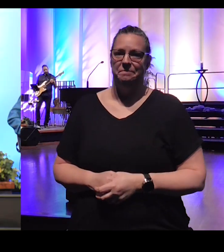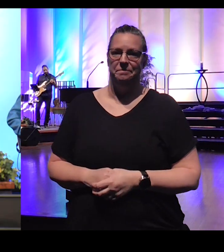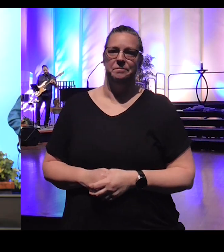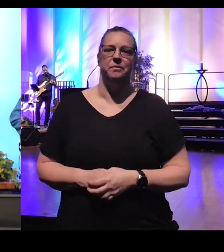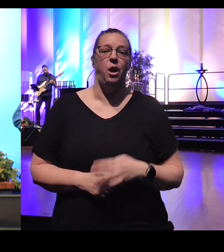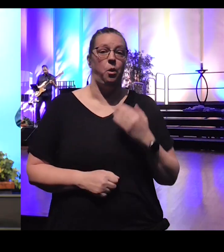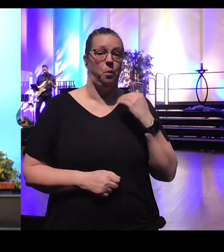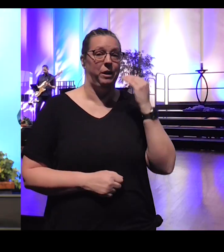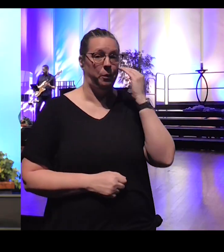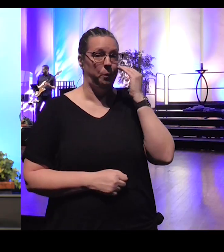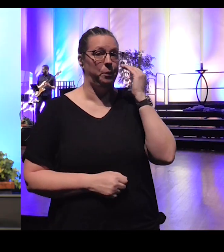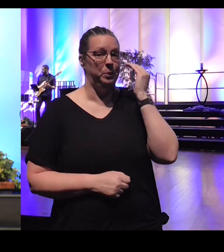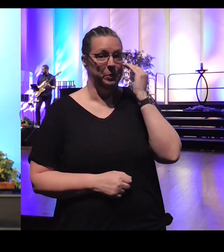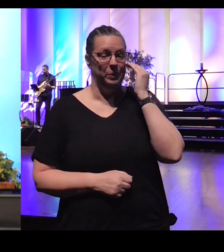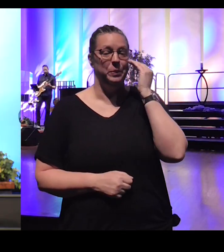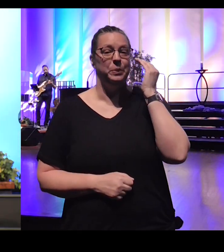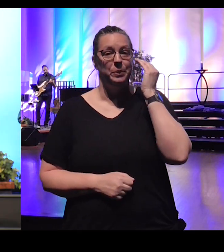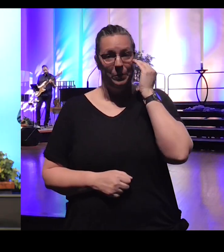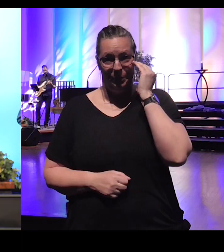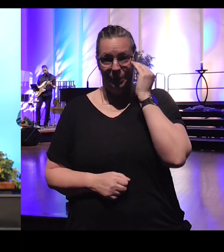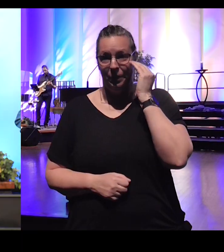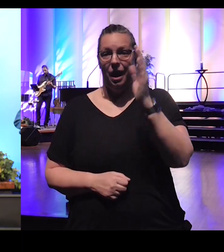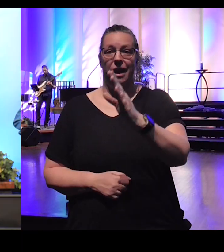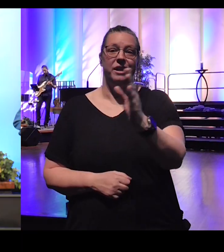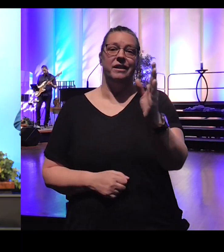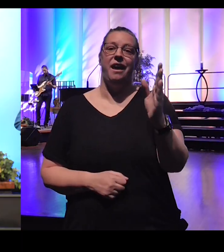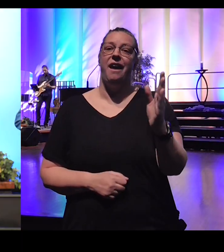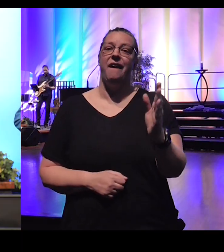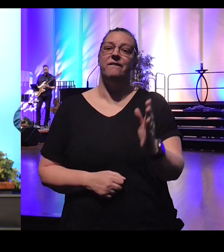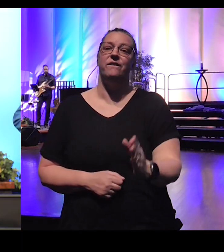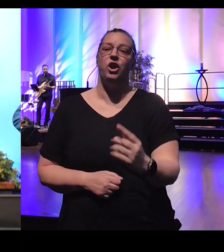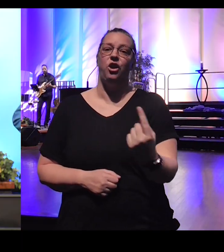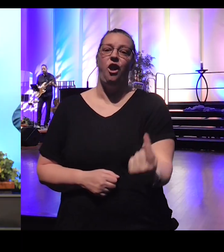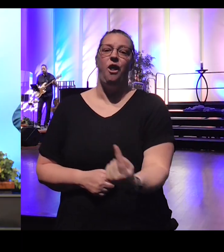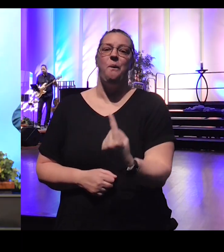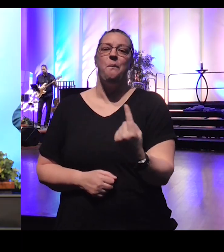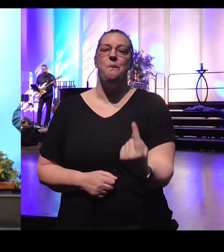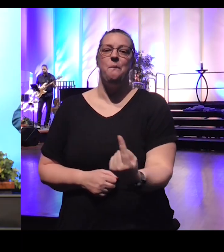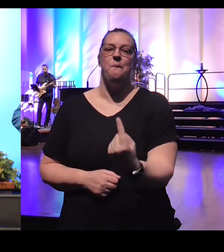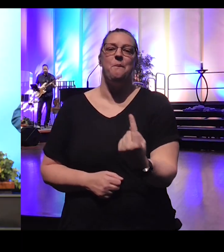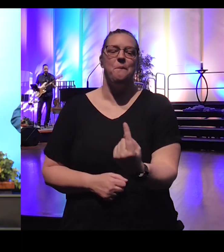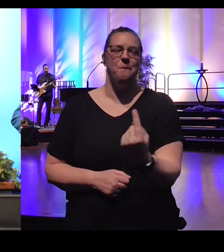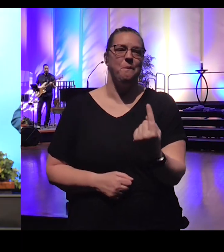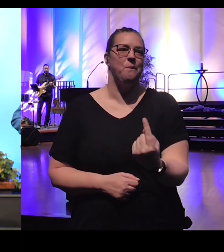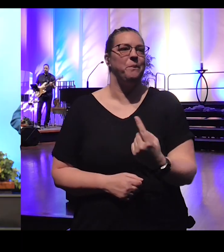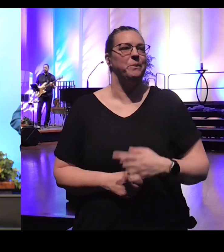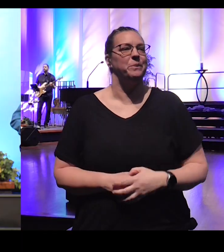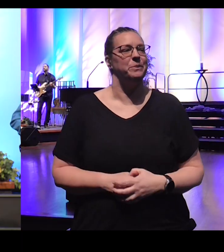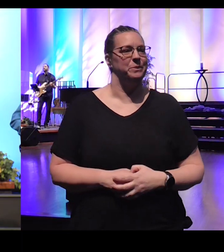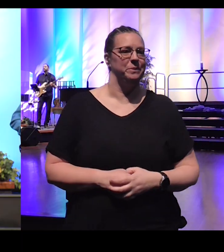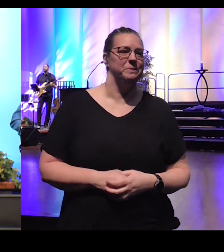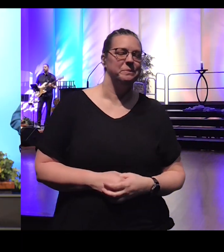when we know that we're never alone.